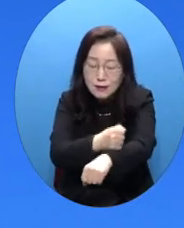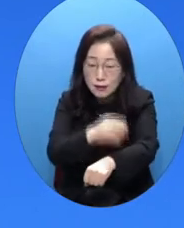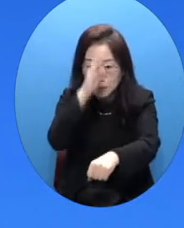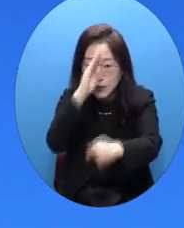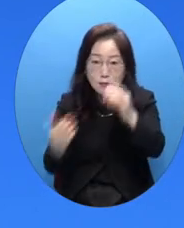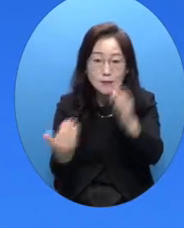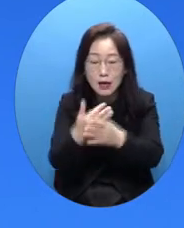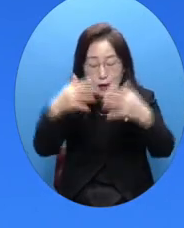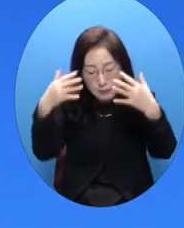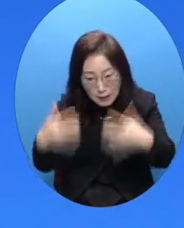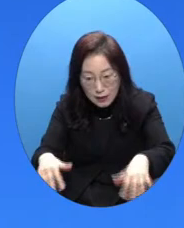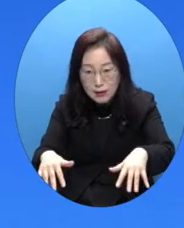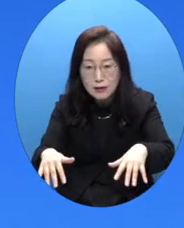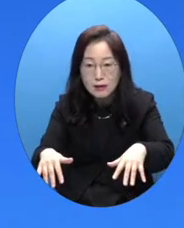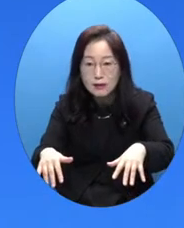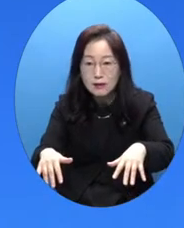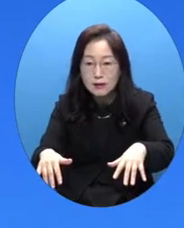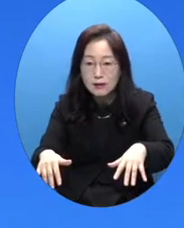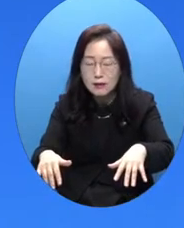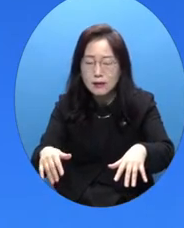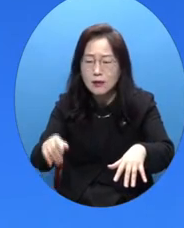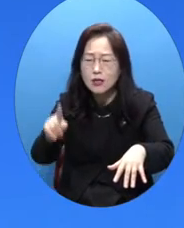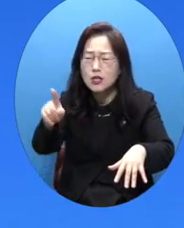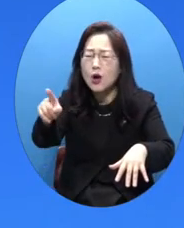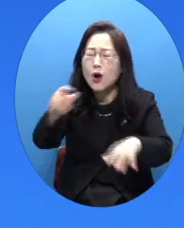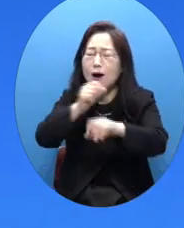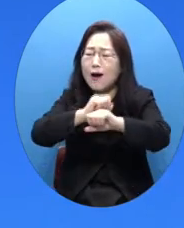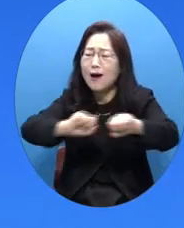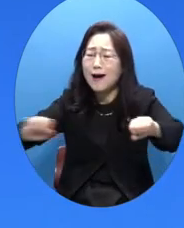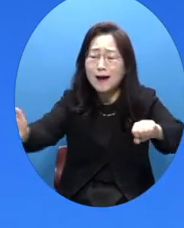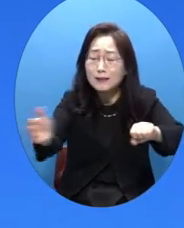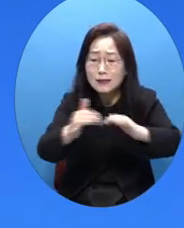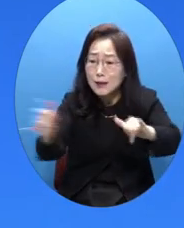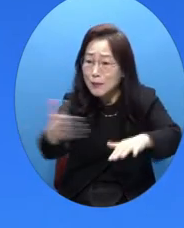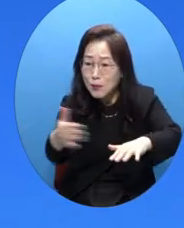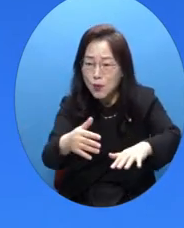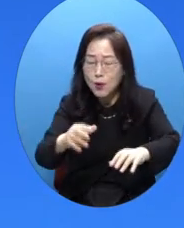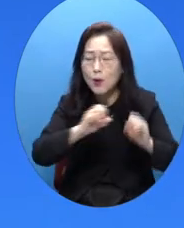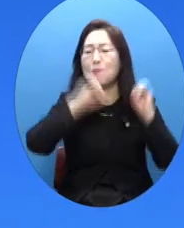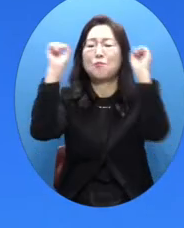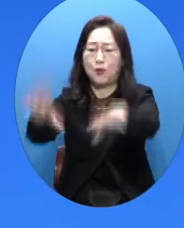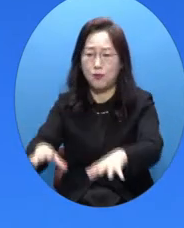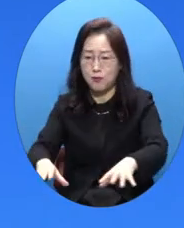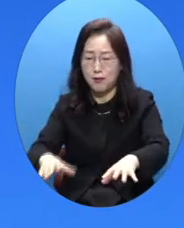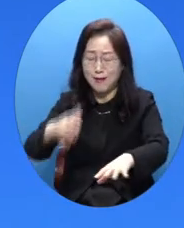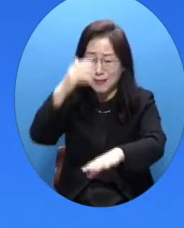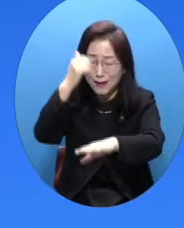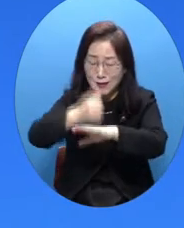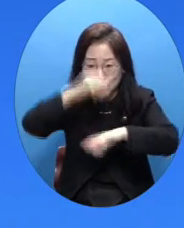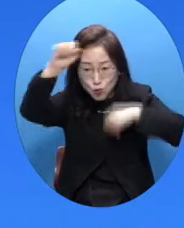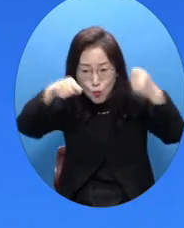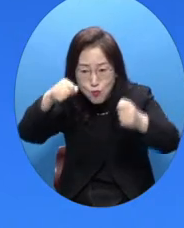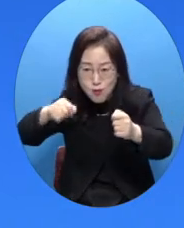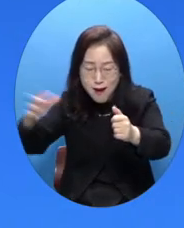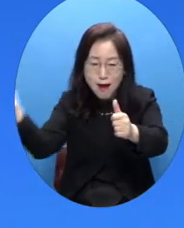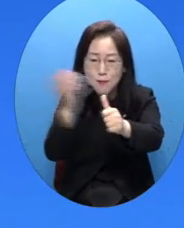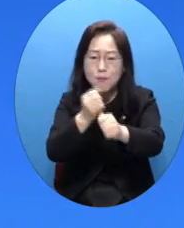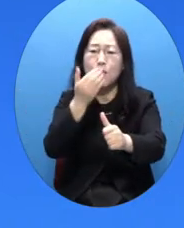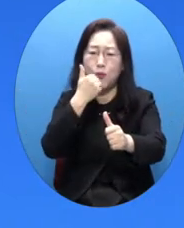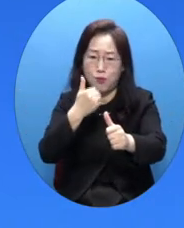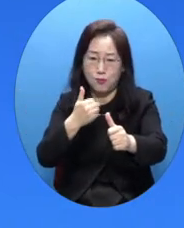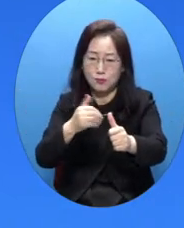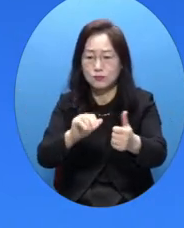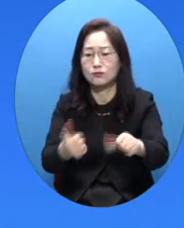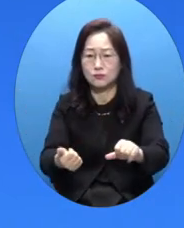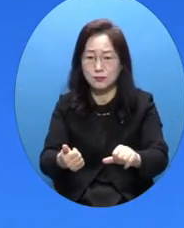if they get sick they get abandoned in the wilderness and become a prey of wild animals that's